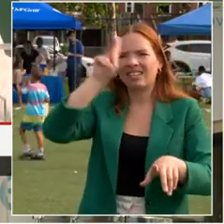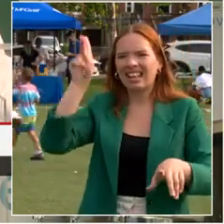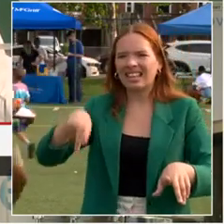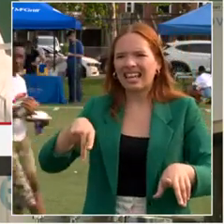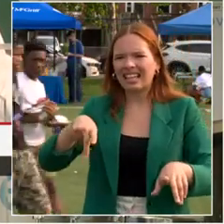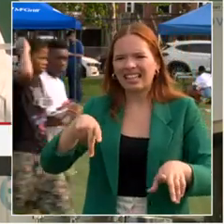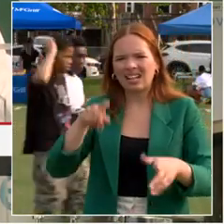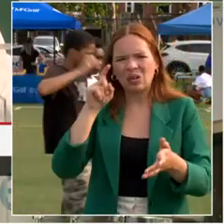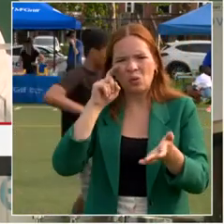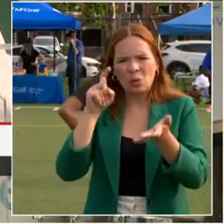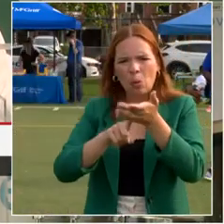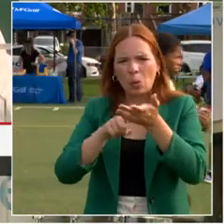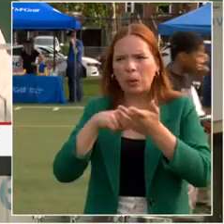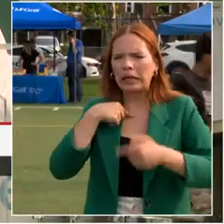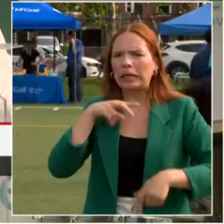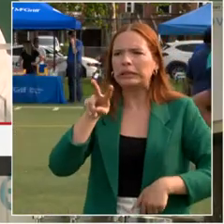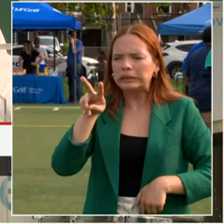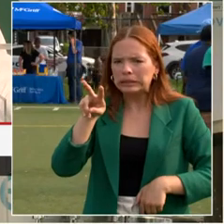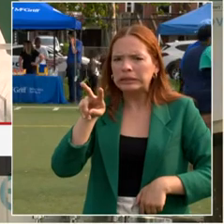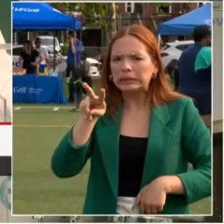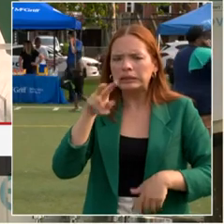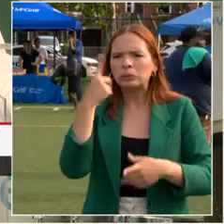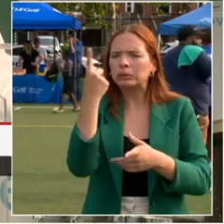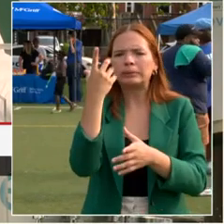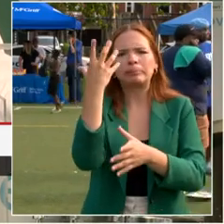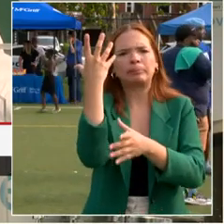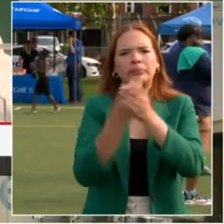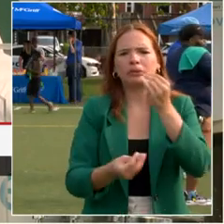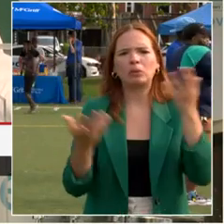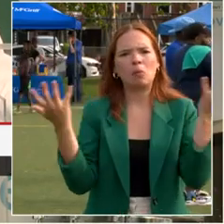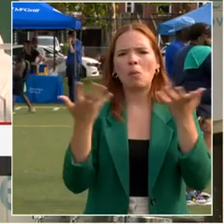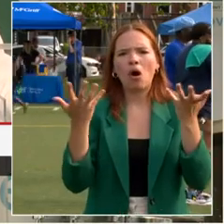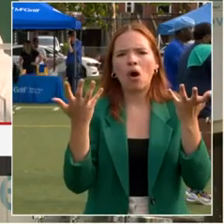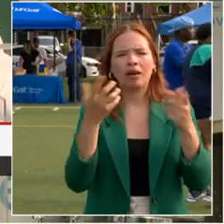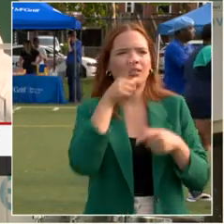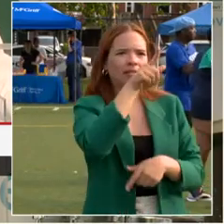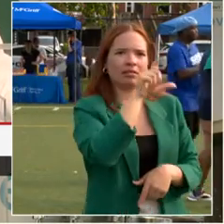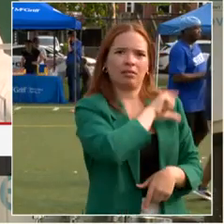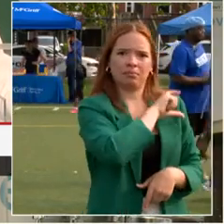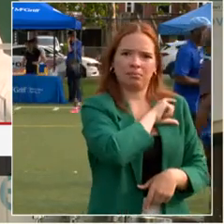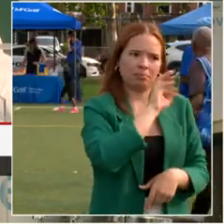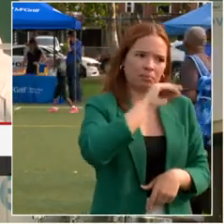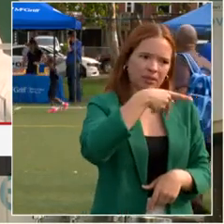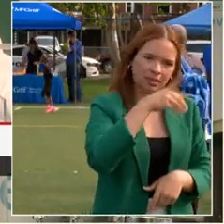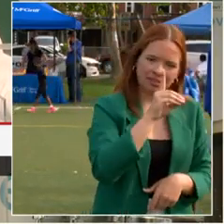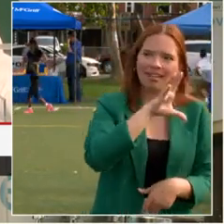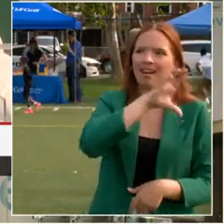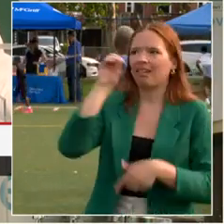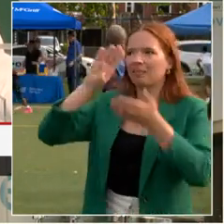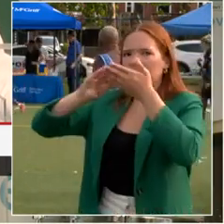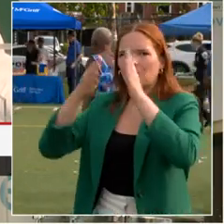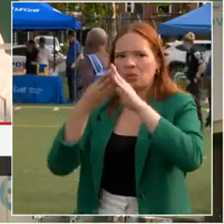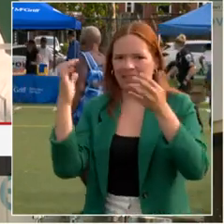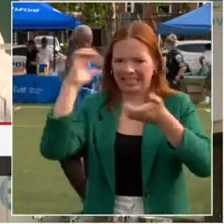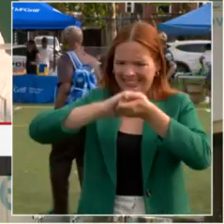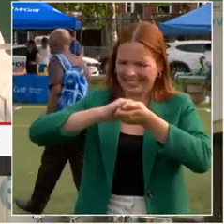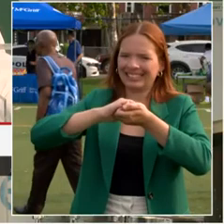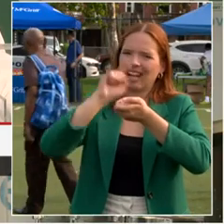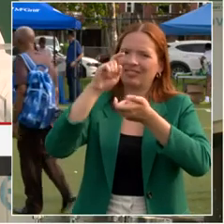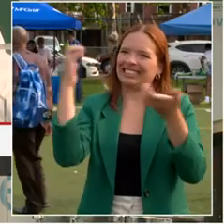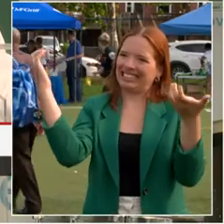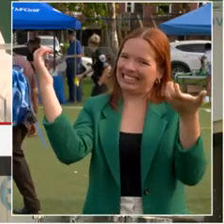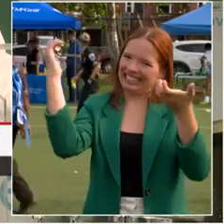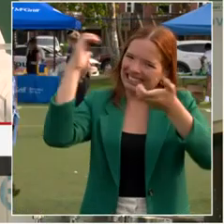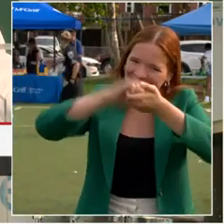getting together to learn, to grow, and to work with one another was an unusual thing at the time. And that's changed